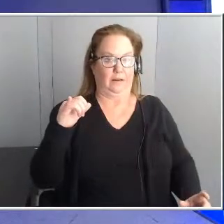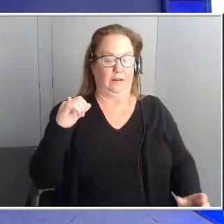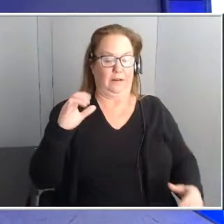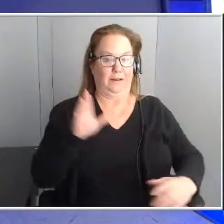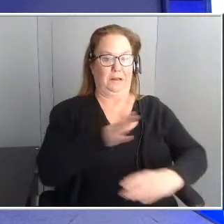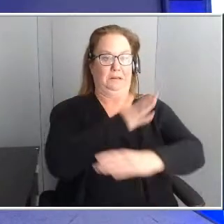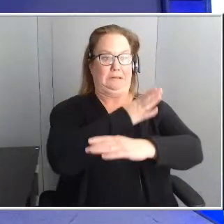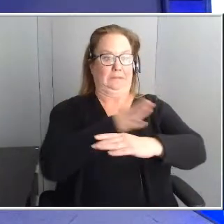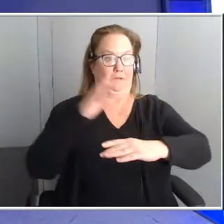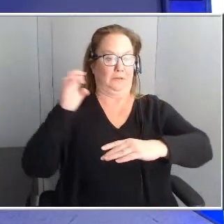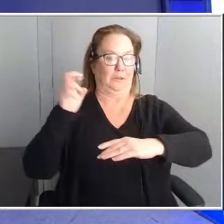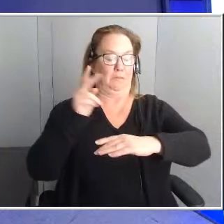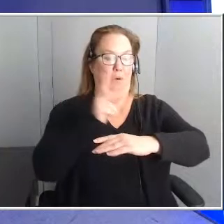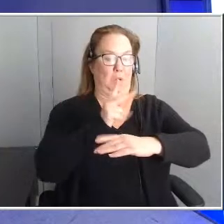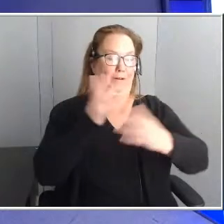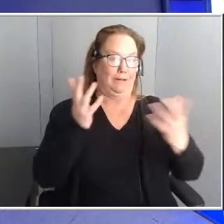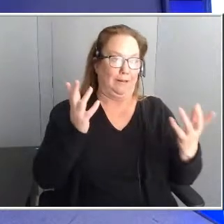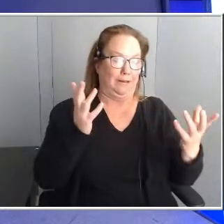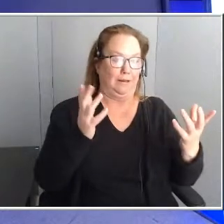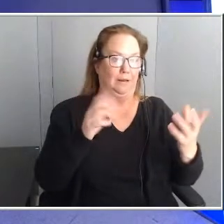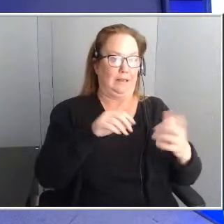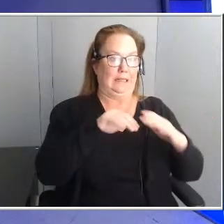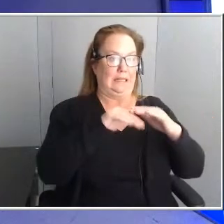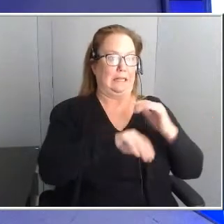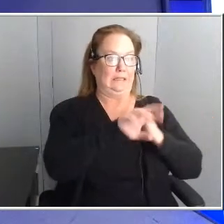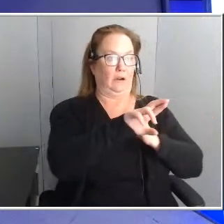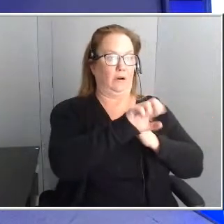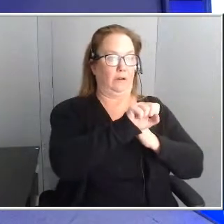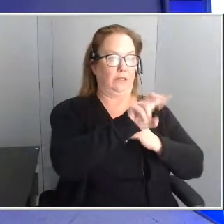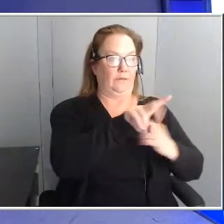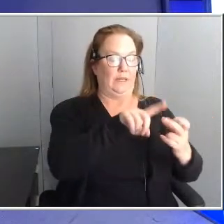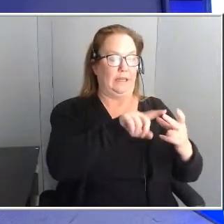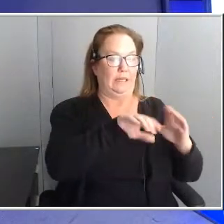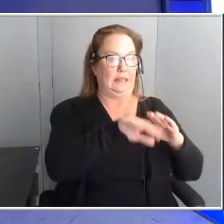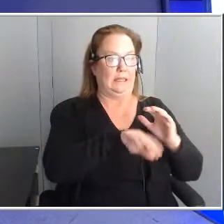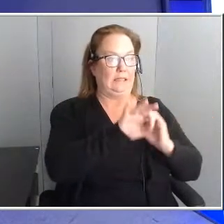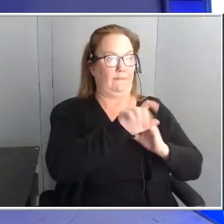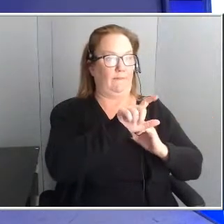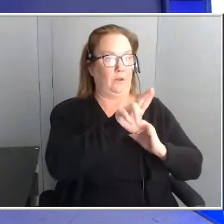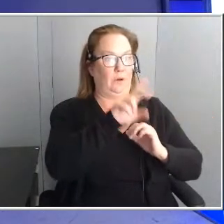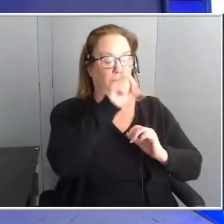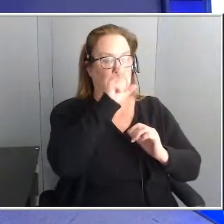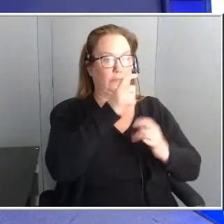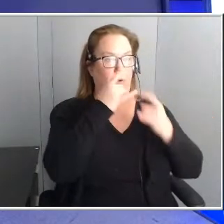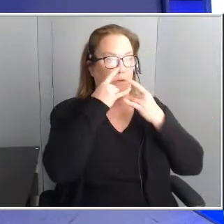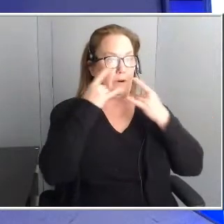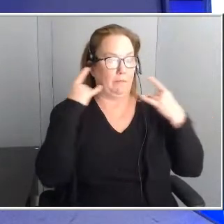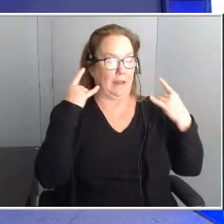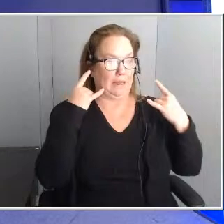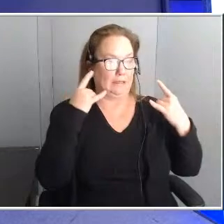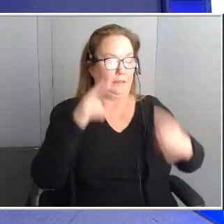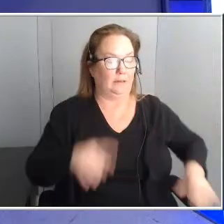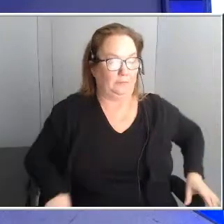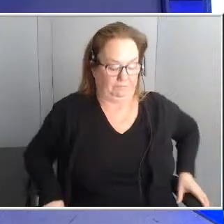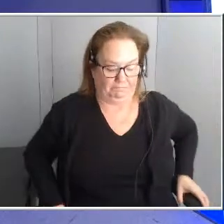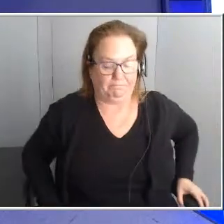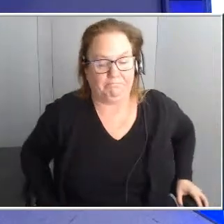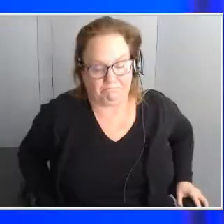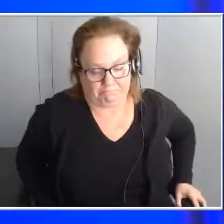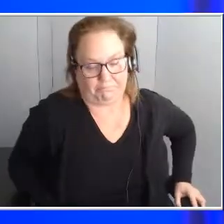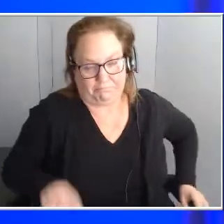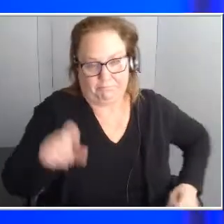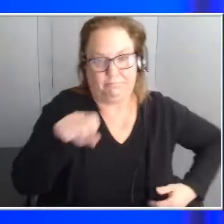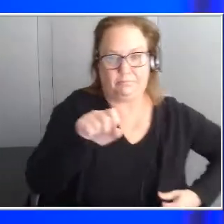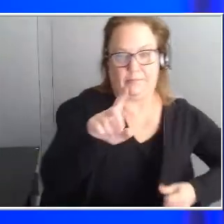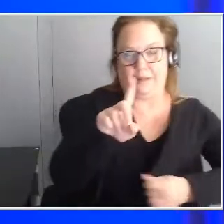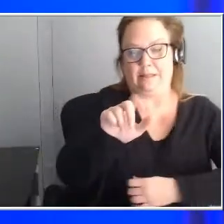supports that we had less RSV and less flu cases because we were all wearing masks for so long? Oh, absolutely. I mean, the data is